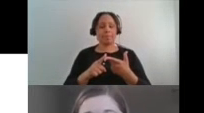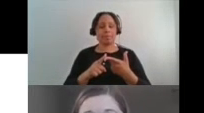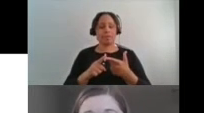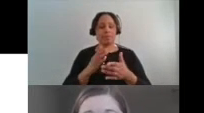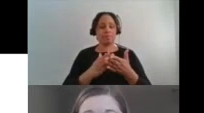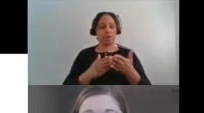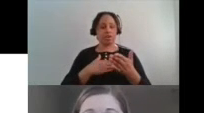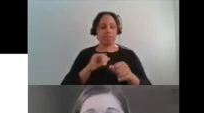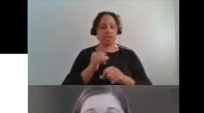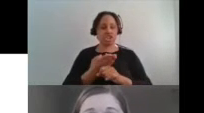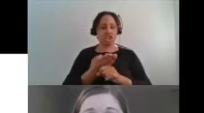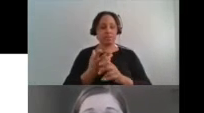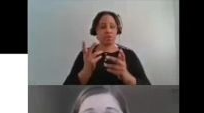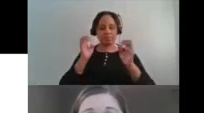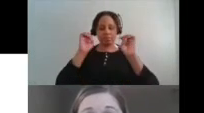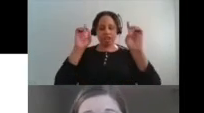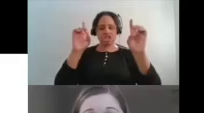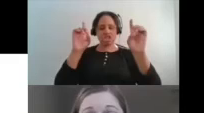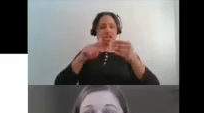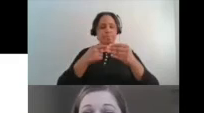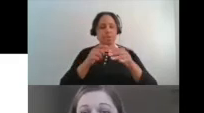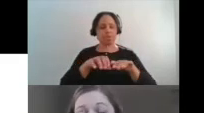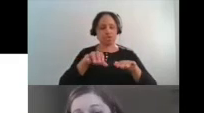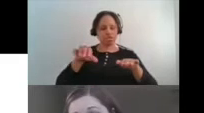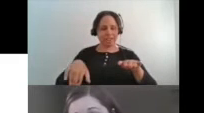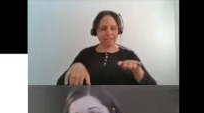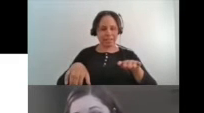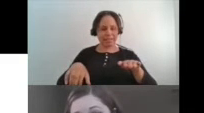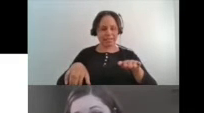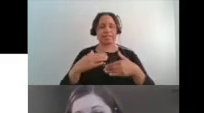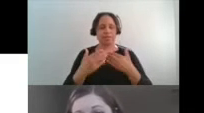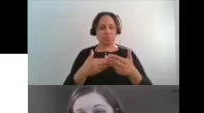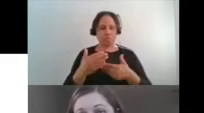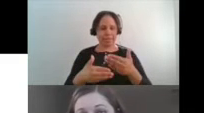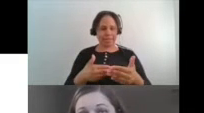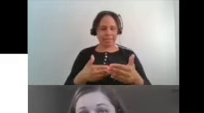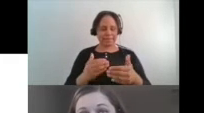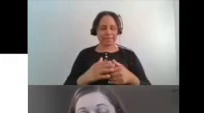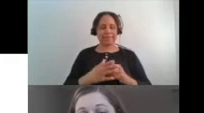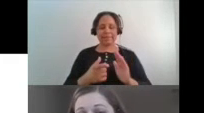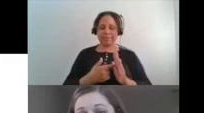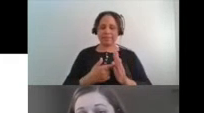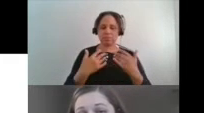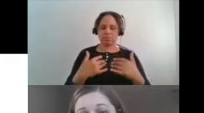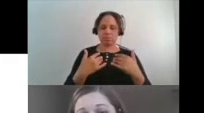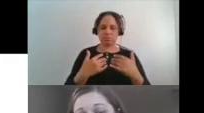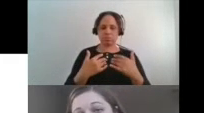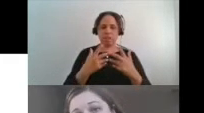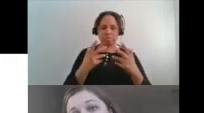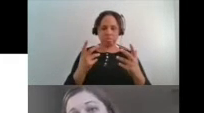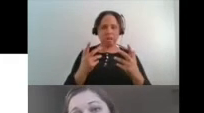transplant process. Again, this is a big undertaking, and it can take sometimes,